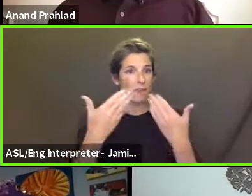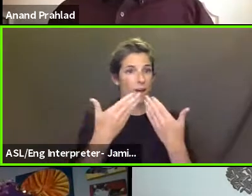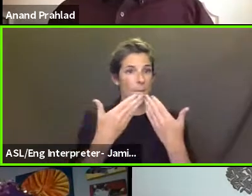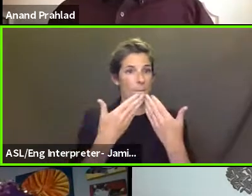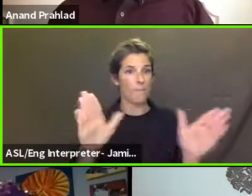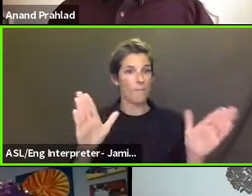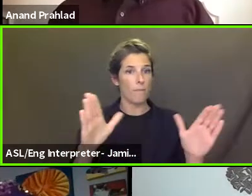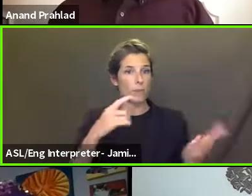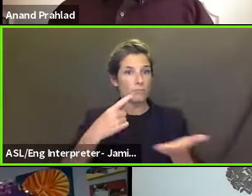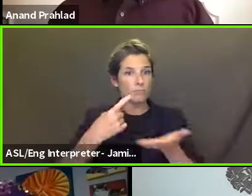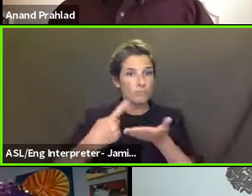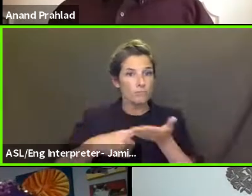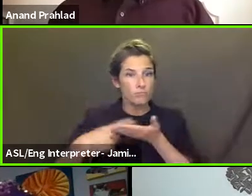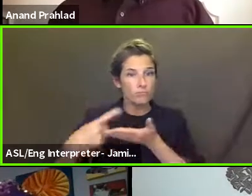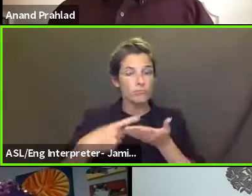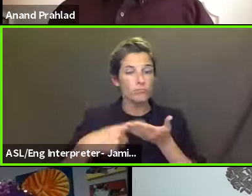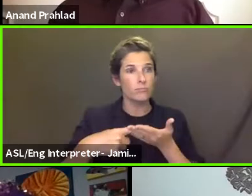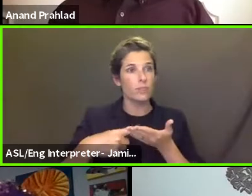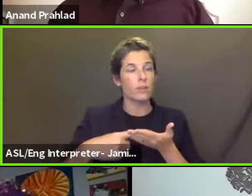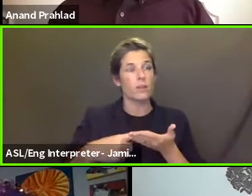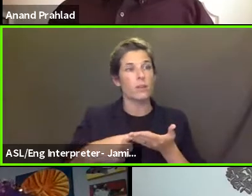conversation about